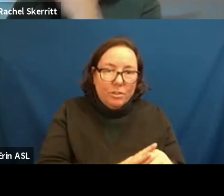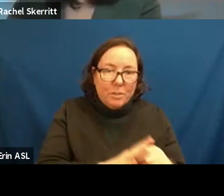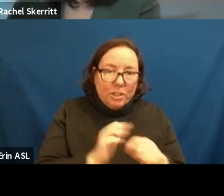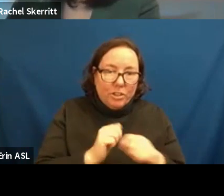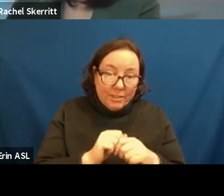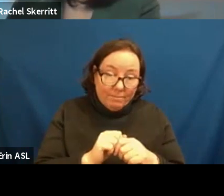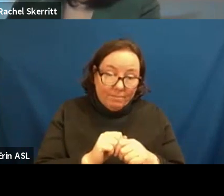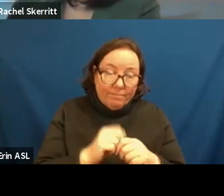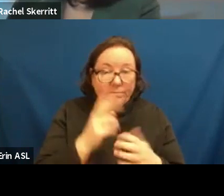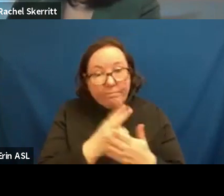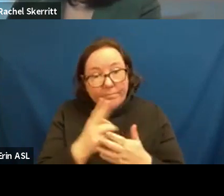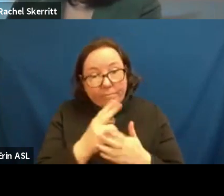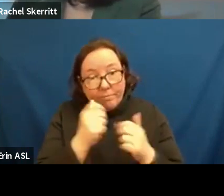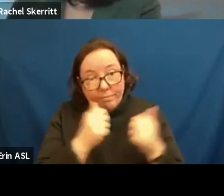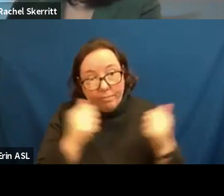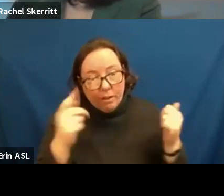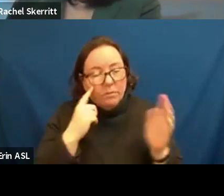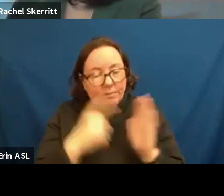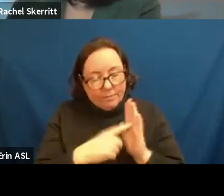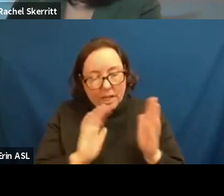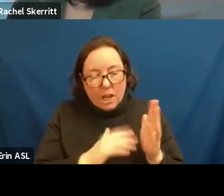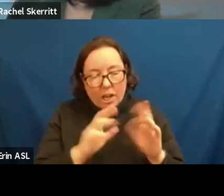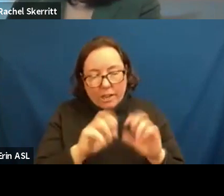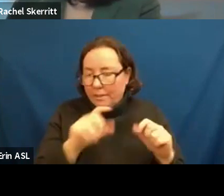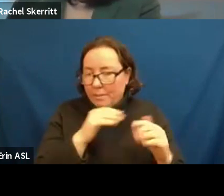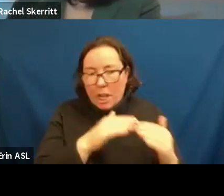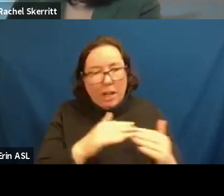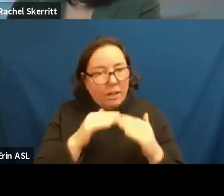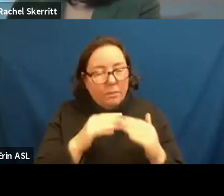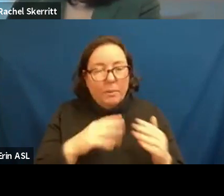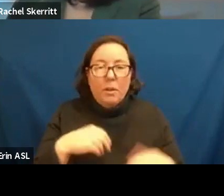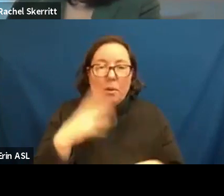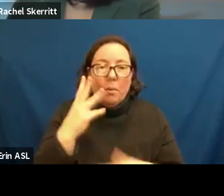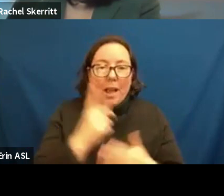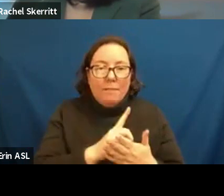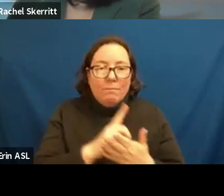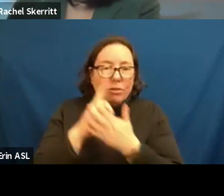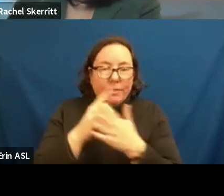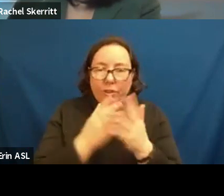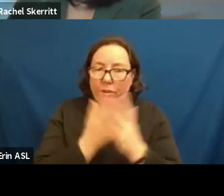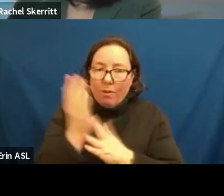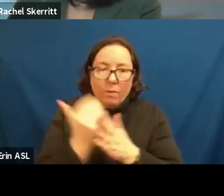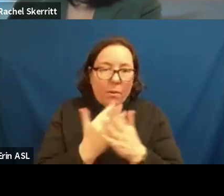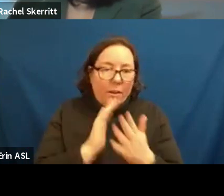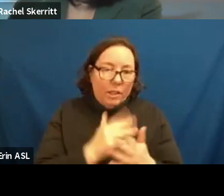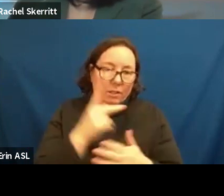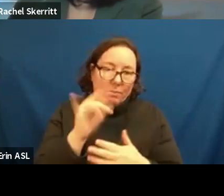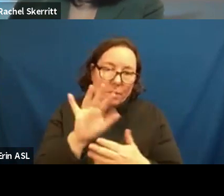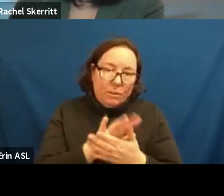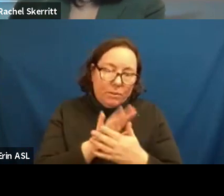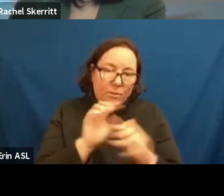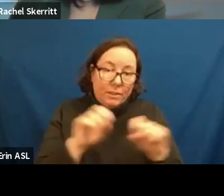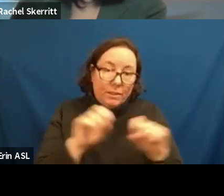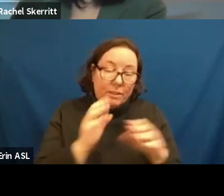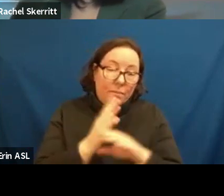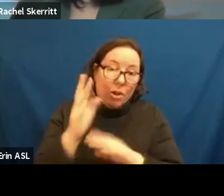When we are honest, we know that our educational system is far from equitable and that white privilege pervades our public school system. We see it in the overrepresentation